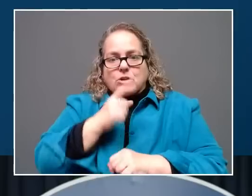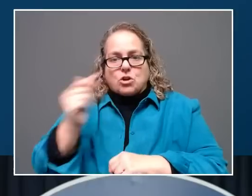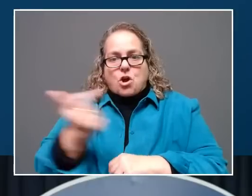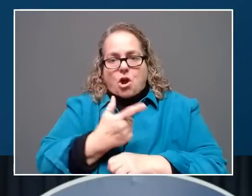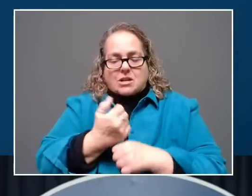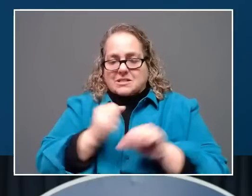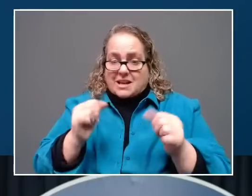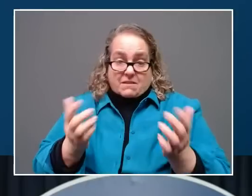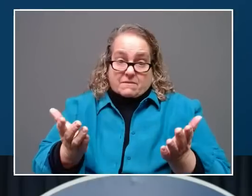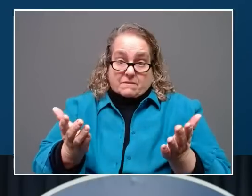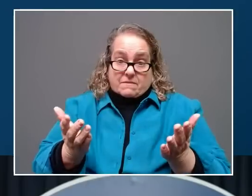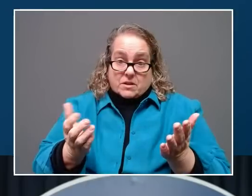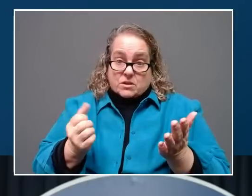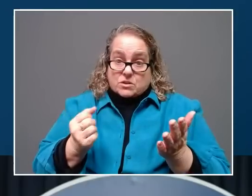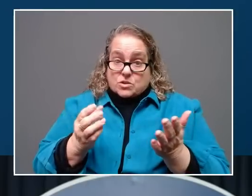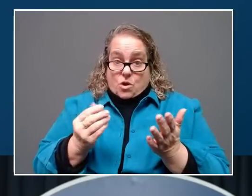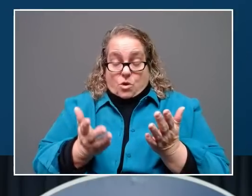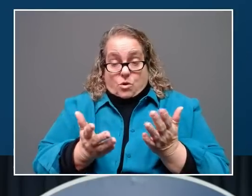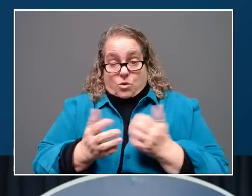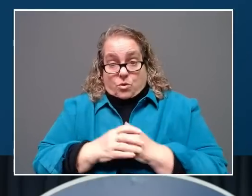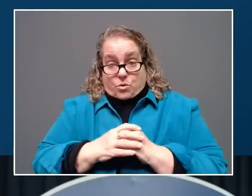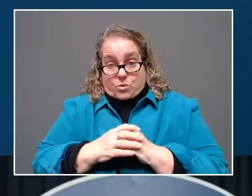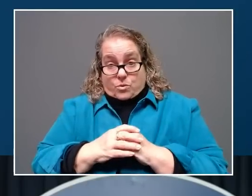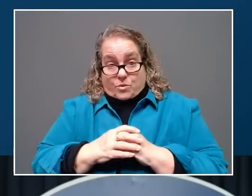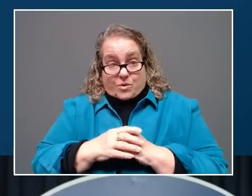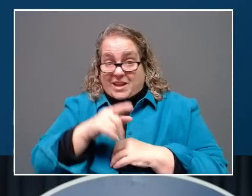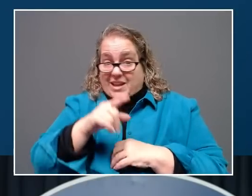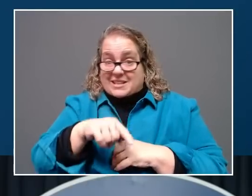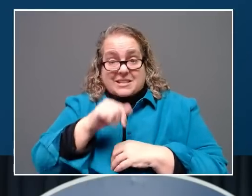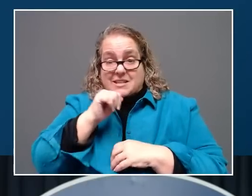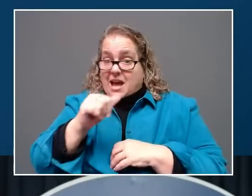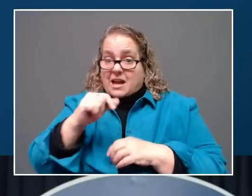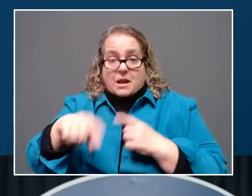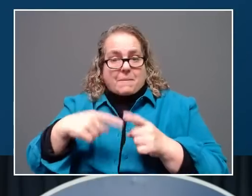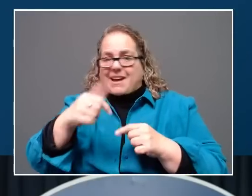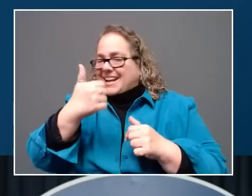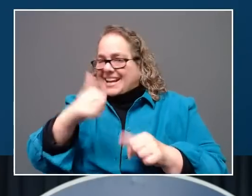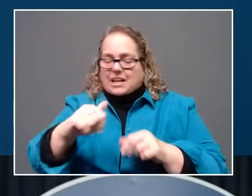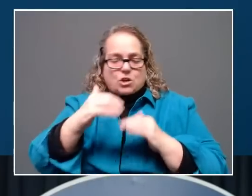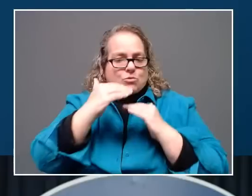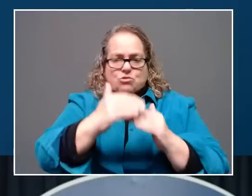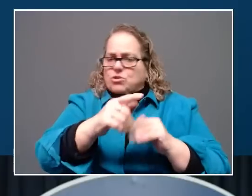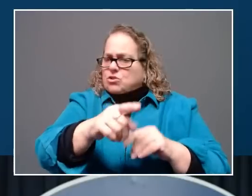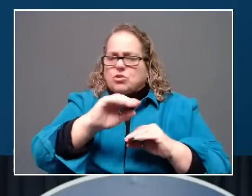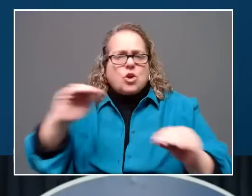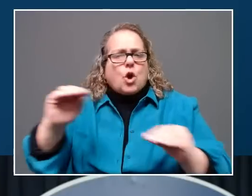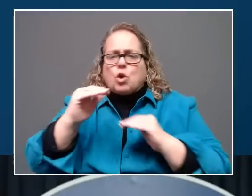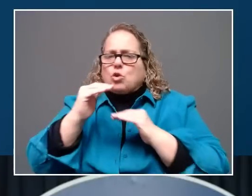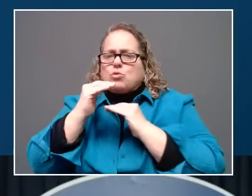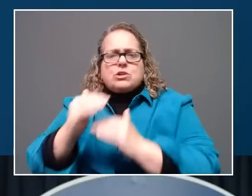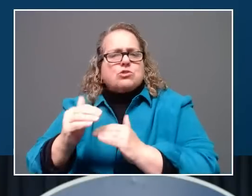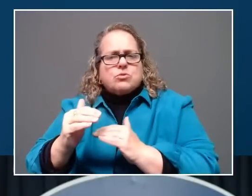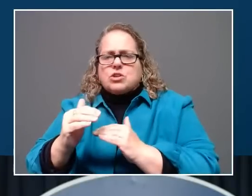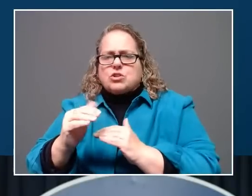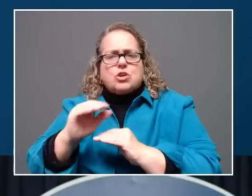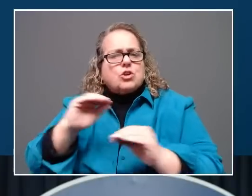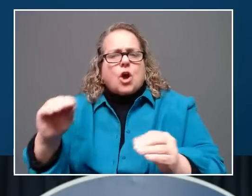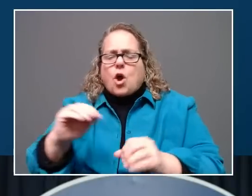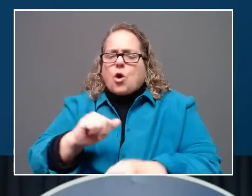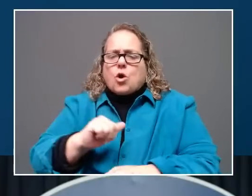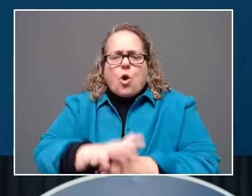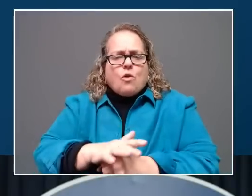listen, this isn't about any restriction. There are no restrictions. There have been no COVID restrictions for